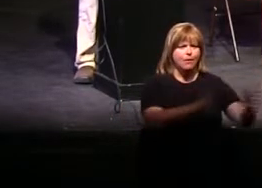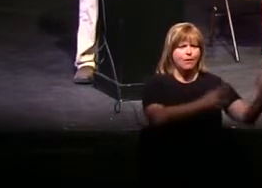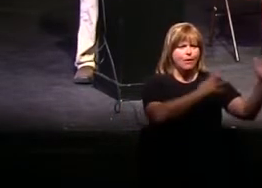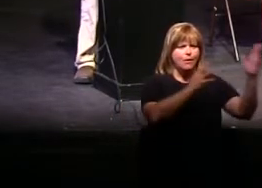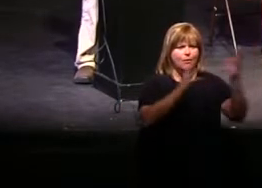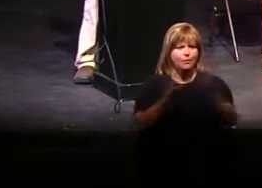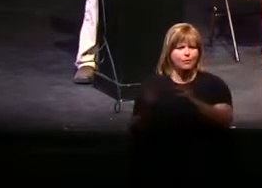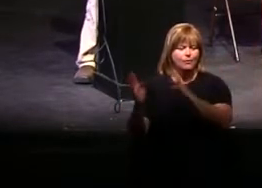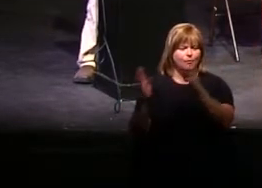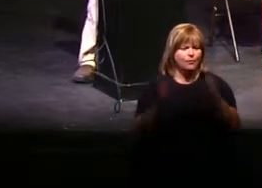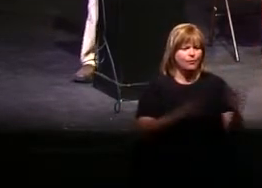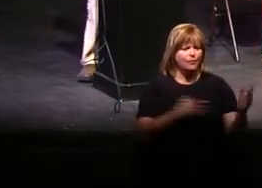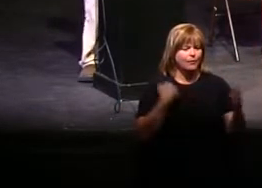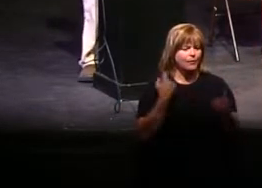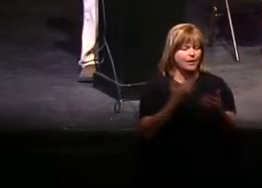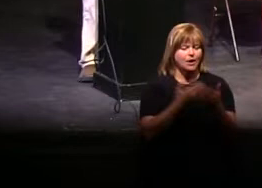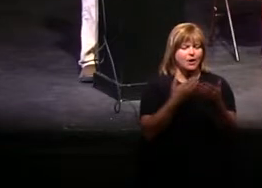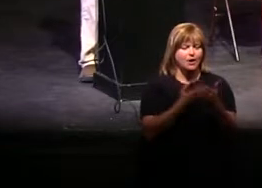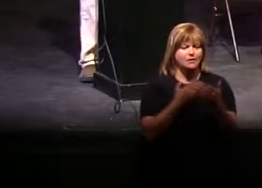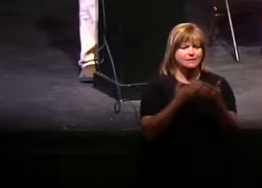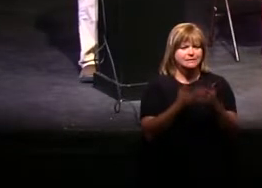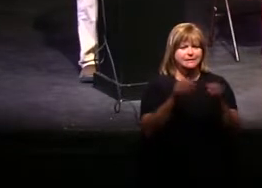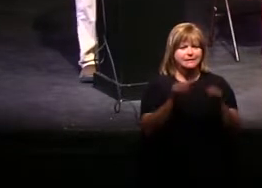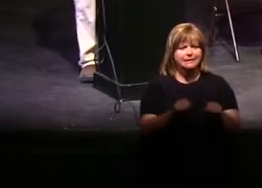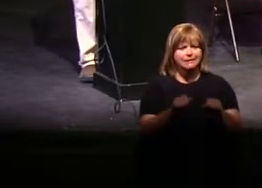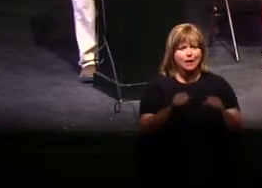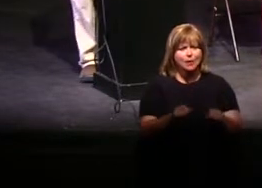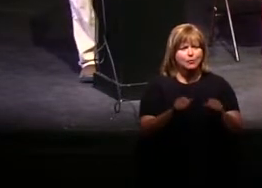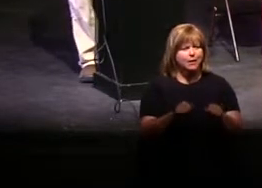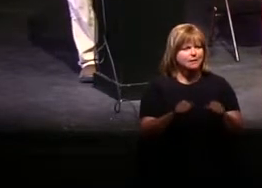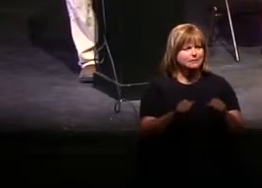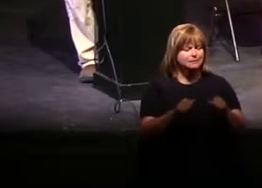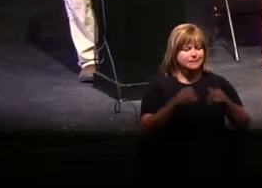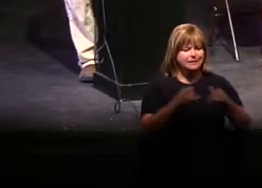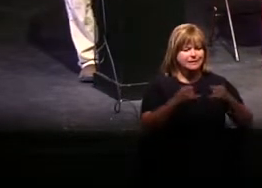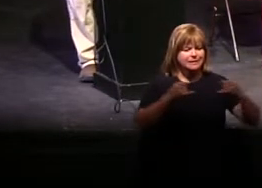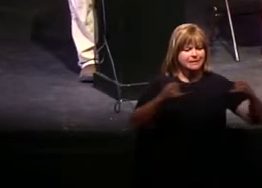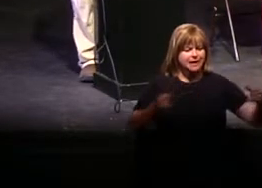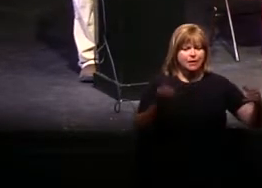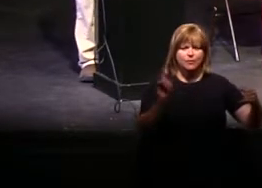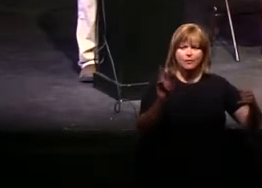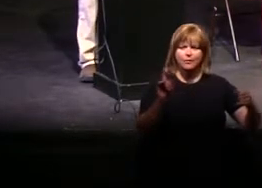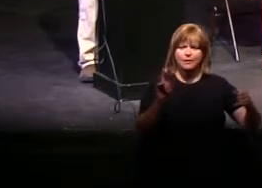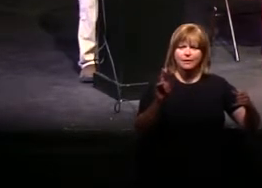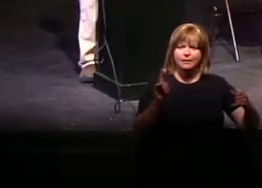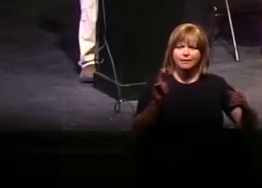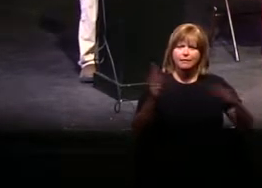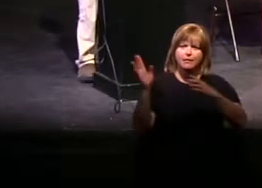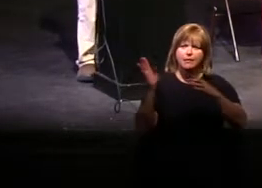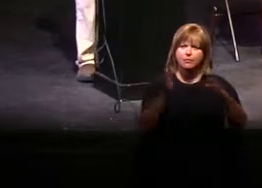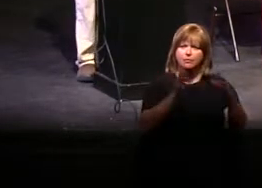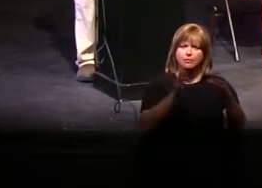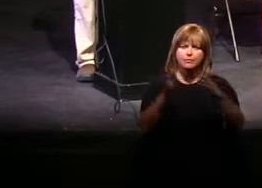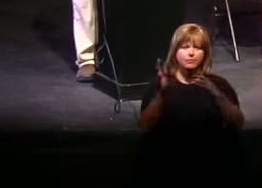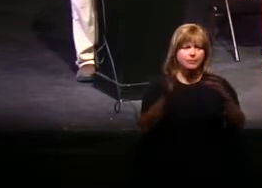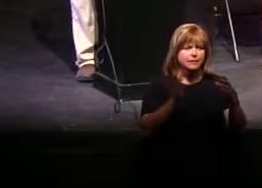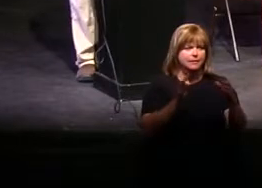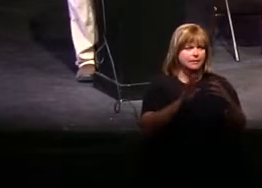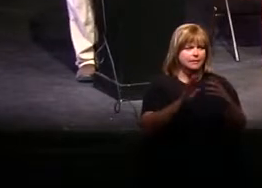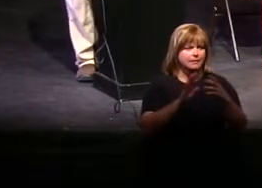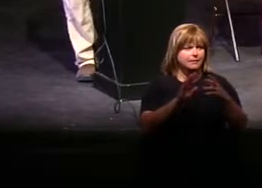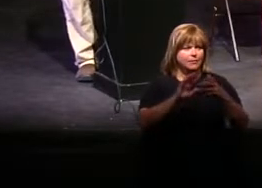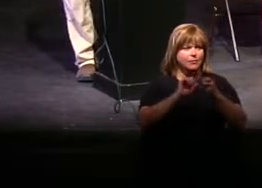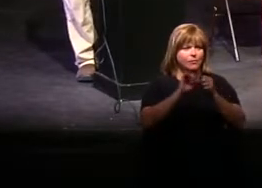We are at or near that approximate line where a stiff breeze becomes or lapses from